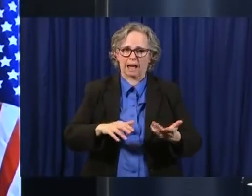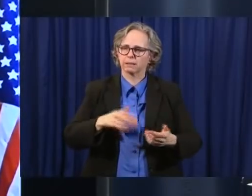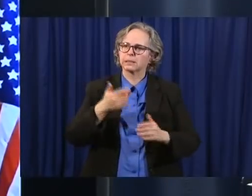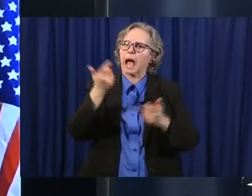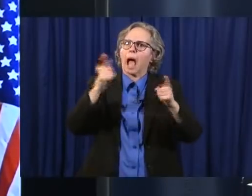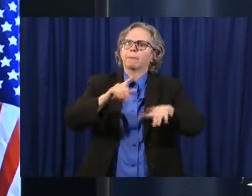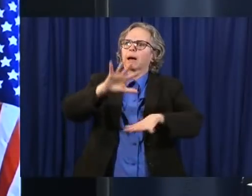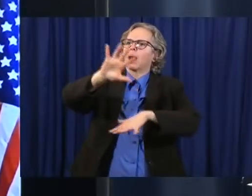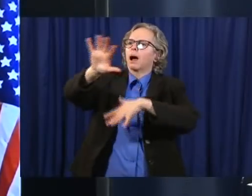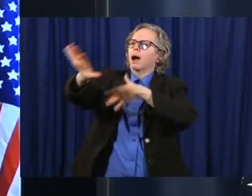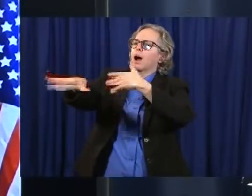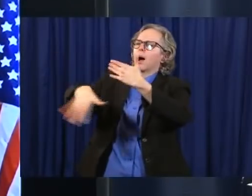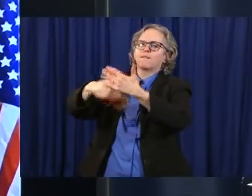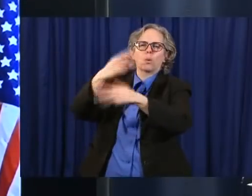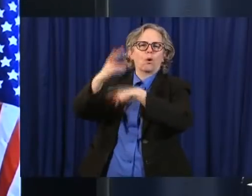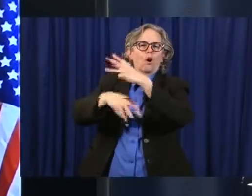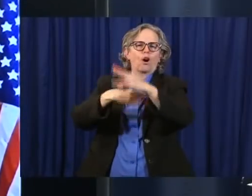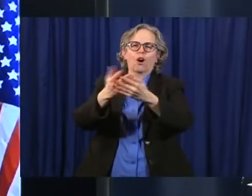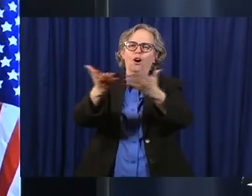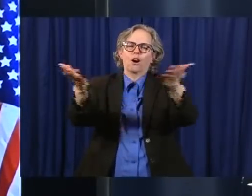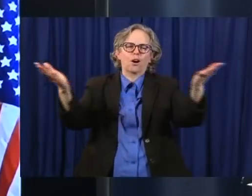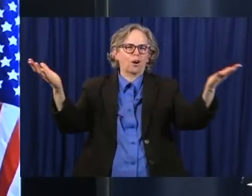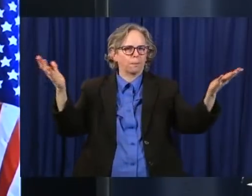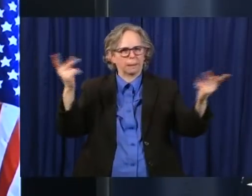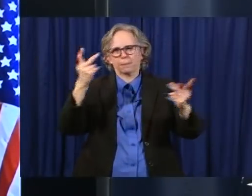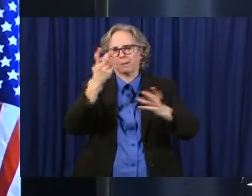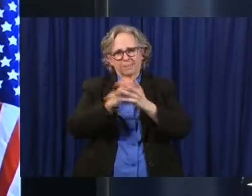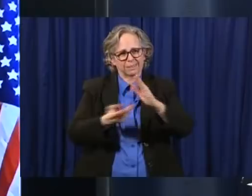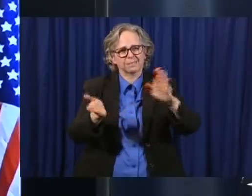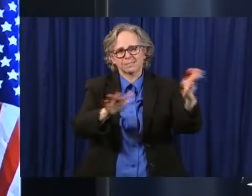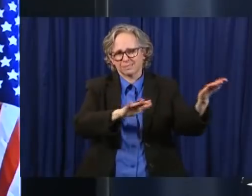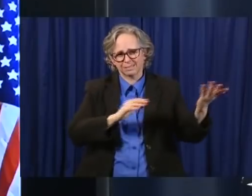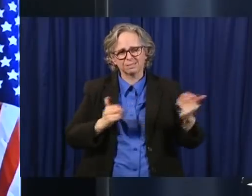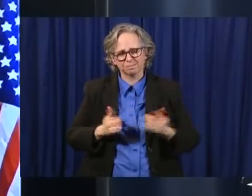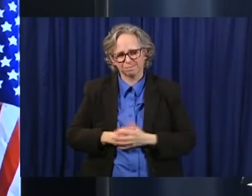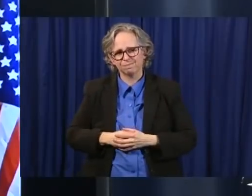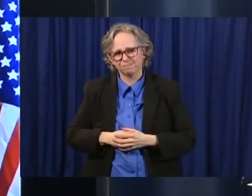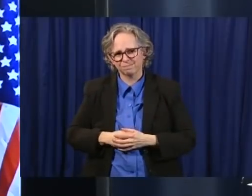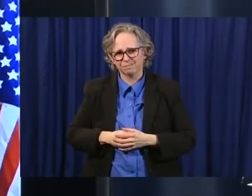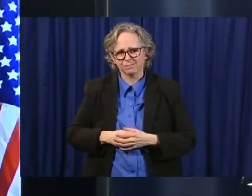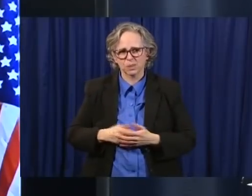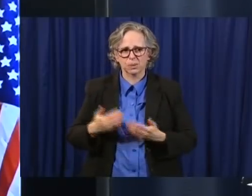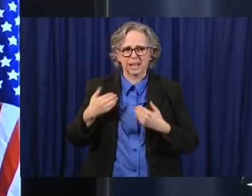dearly miss Officer Dawson and Nurse Reeves,